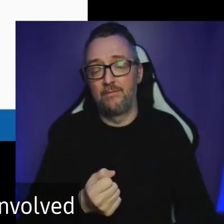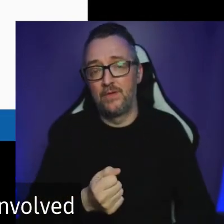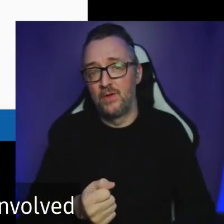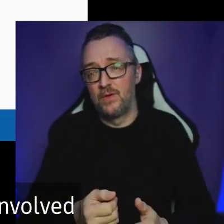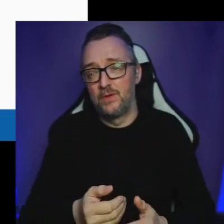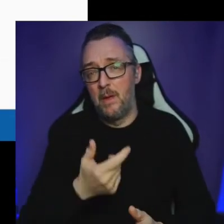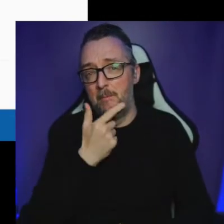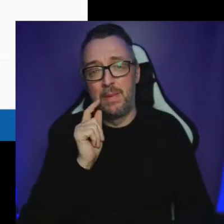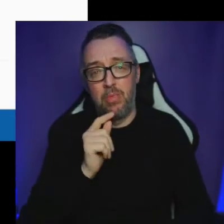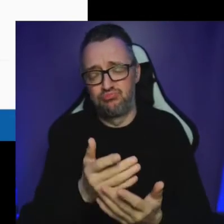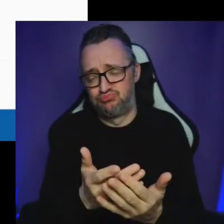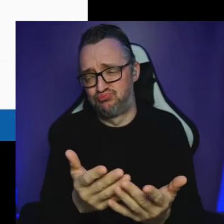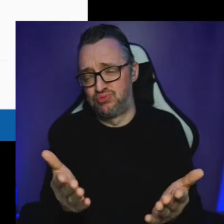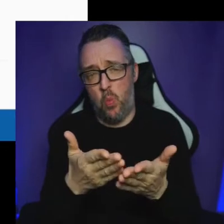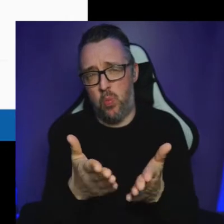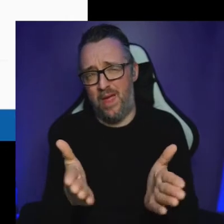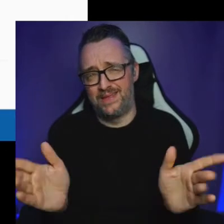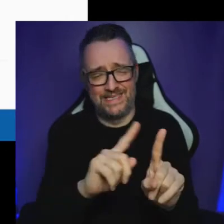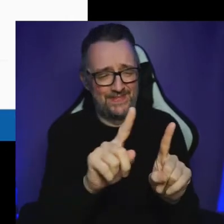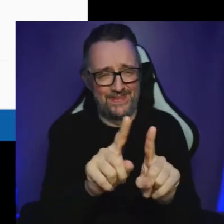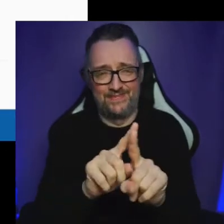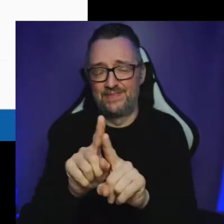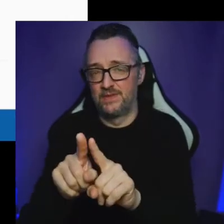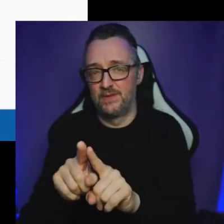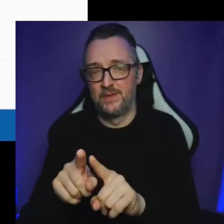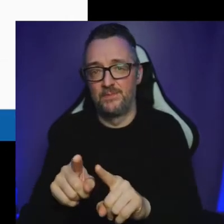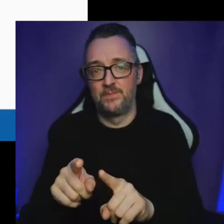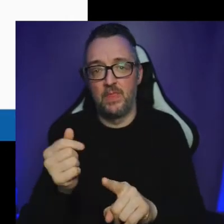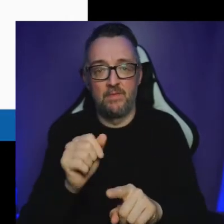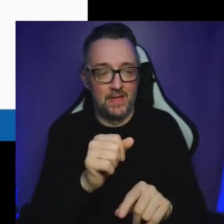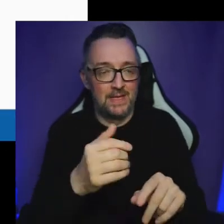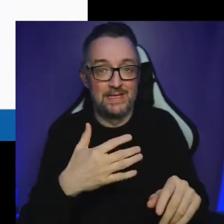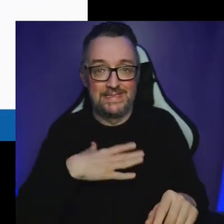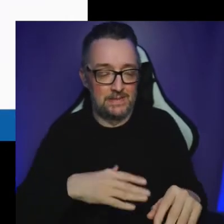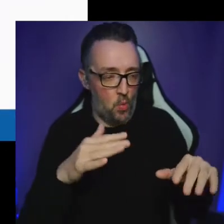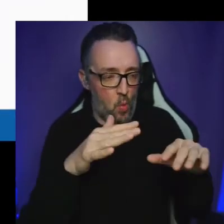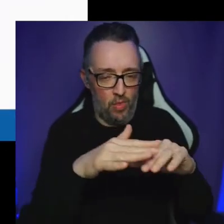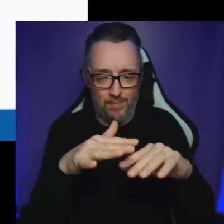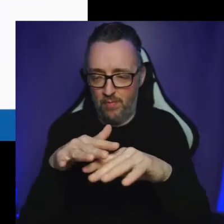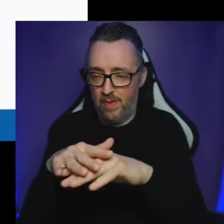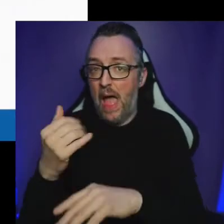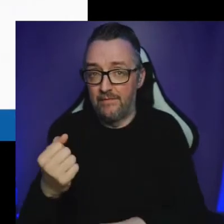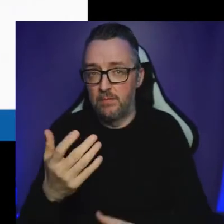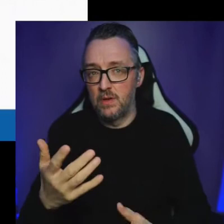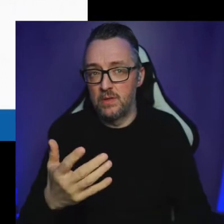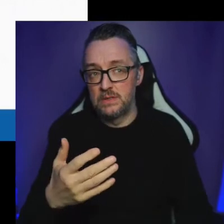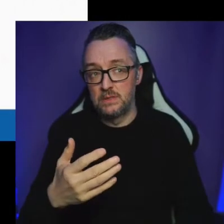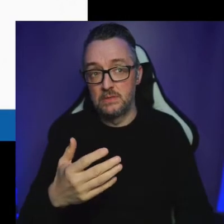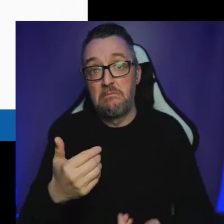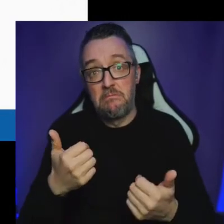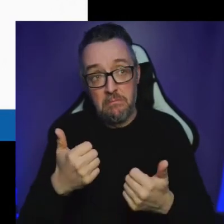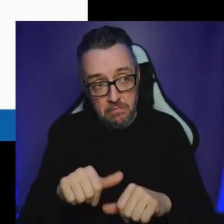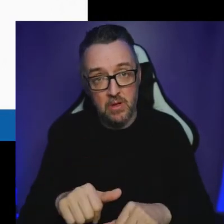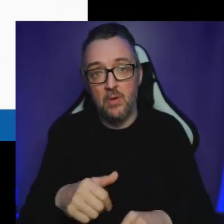people involved, and there are lots of different overlapping needs, how do we work that? And we did. And a lot of it, again, was coming back